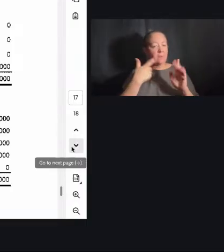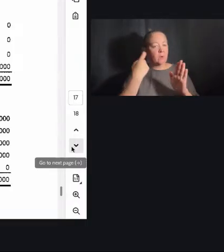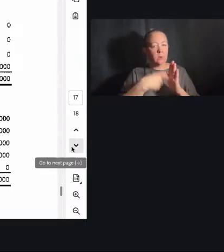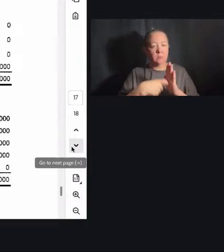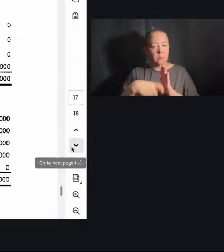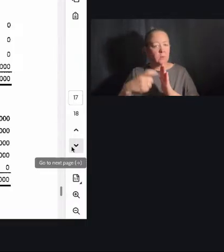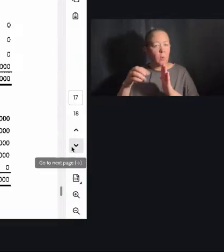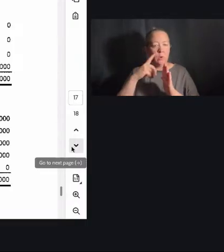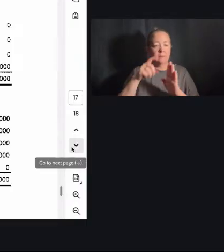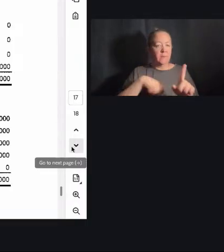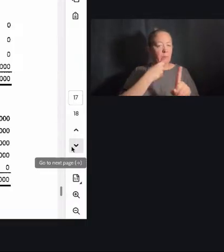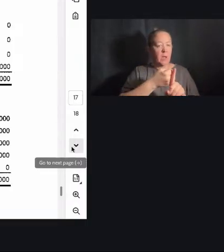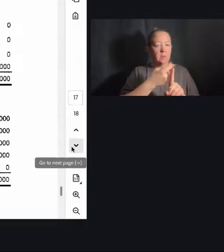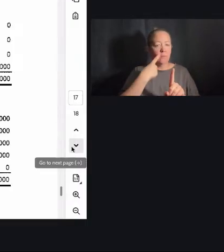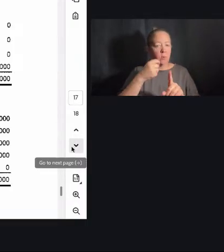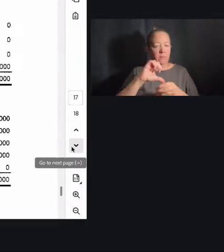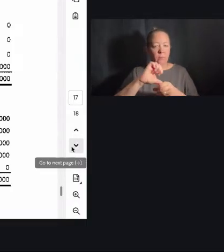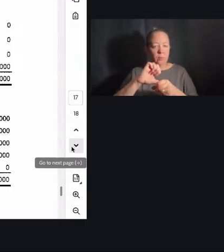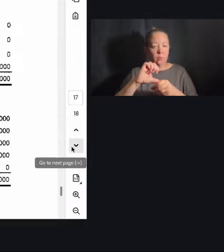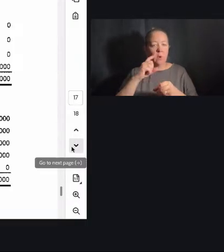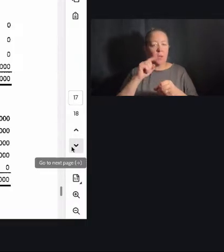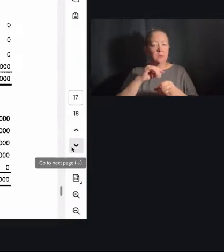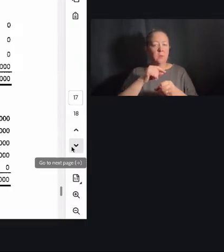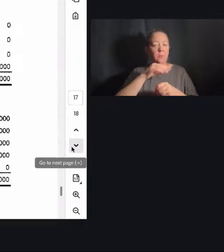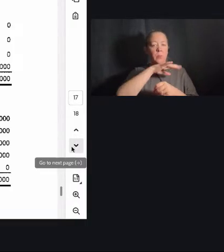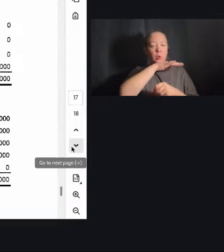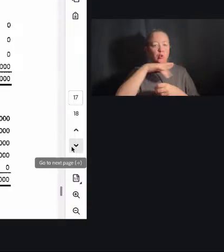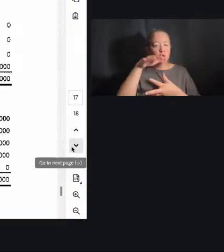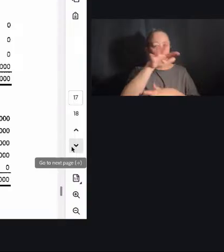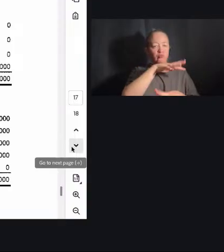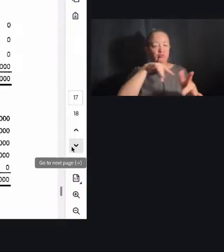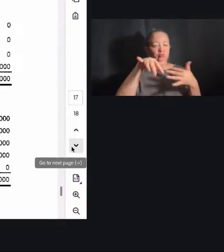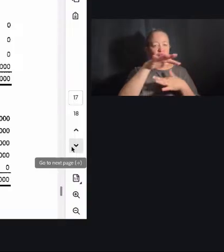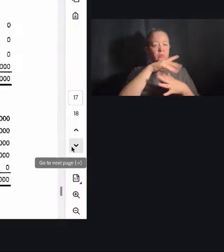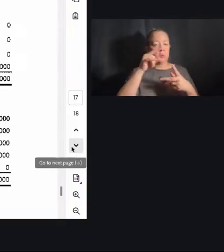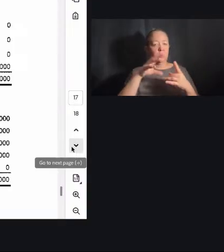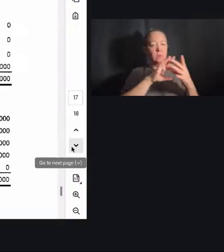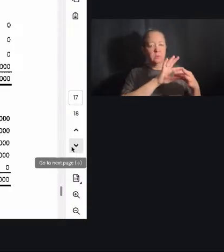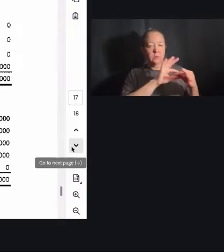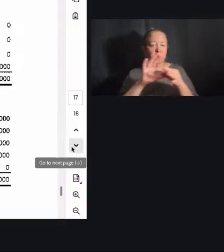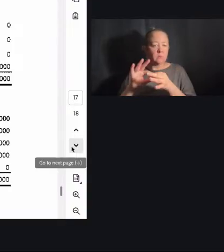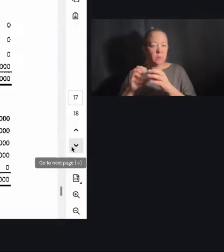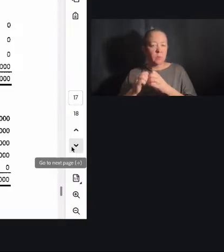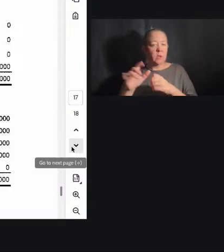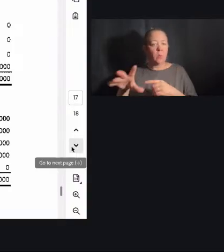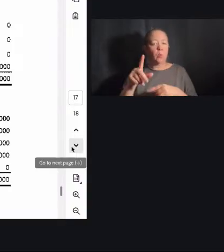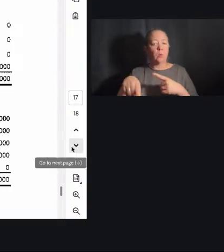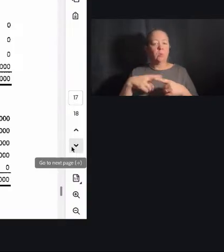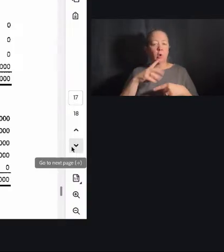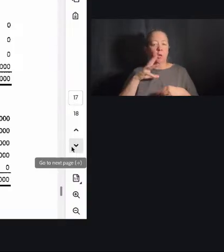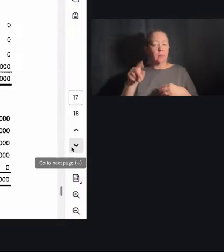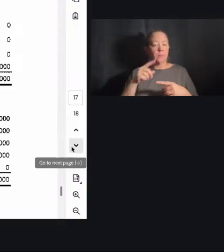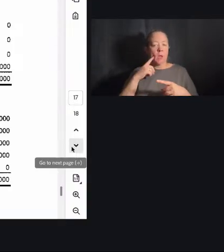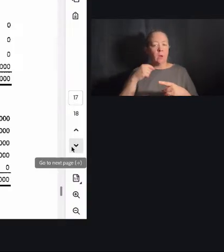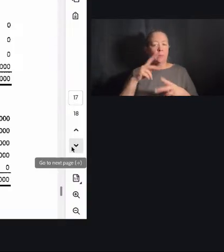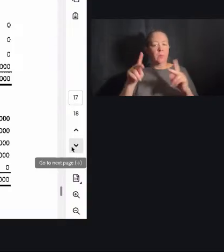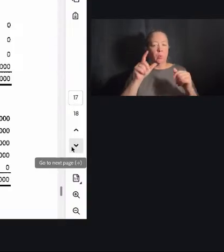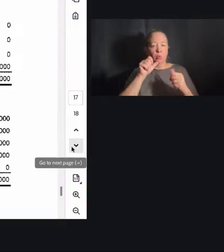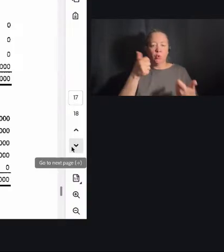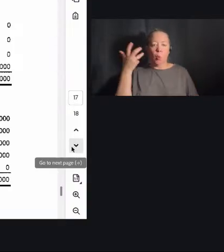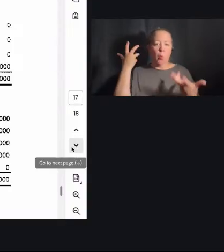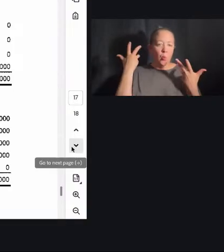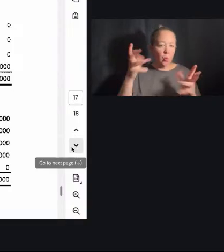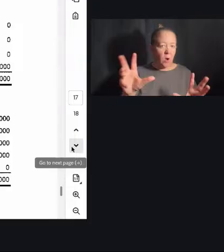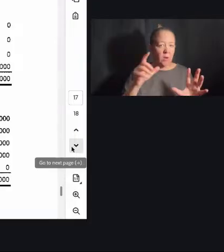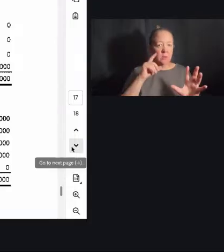fuel and the pollution associated with that. And then when we're talking about people who don't want to do backyard composting, it's to